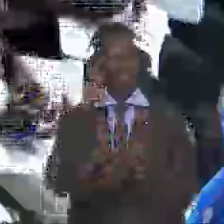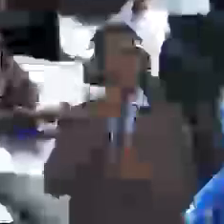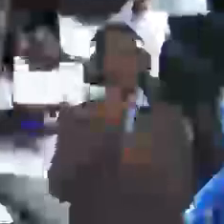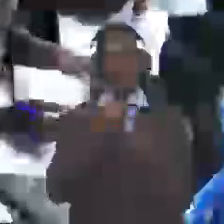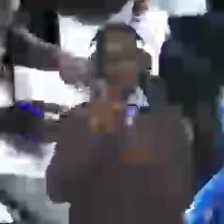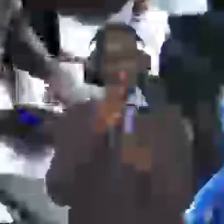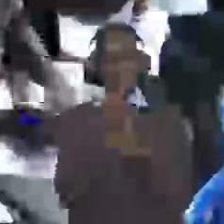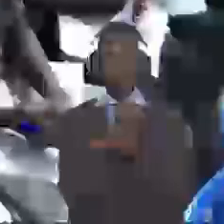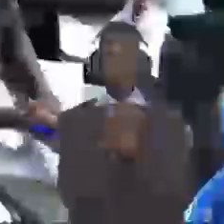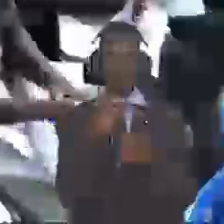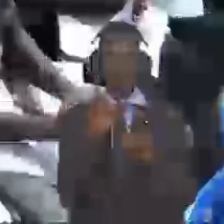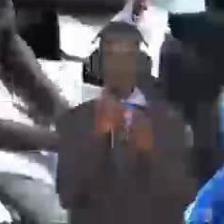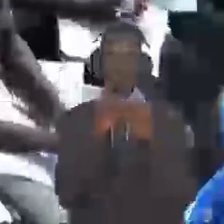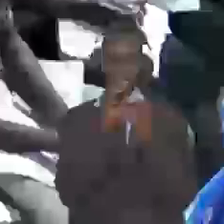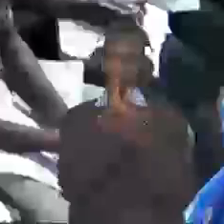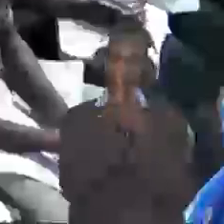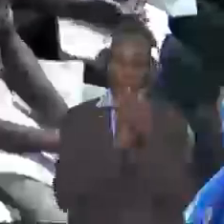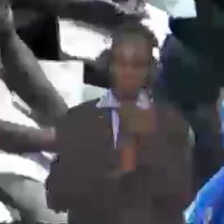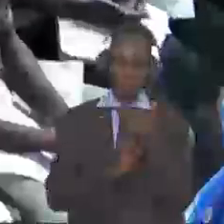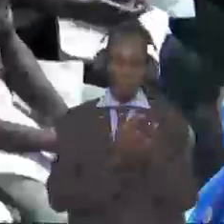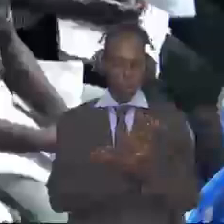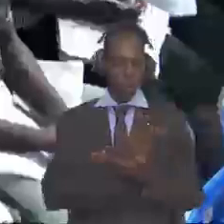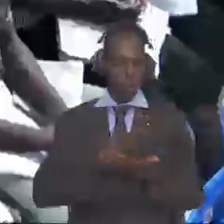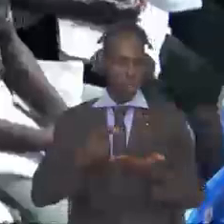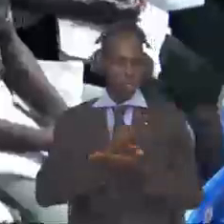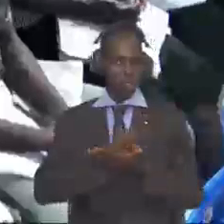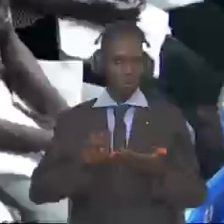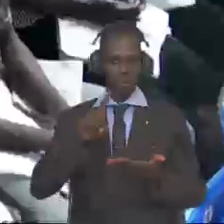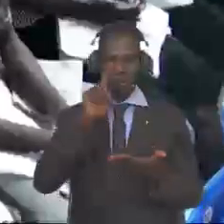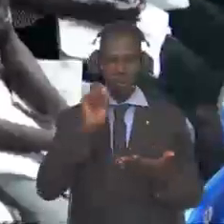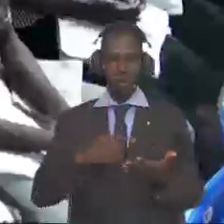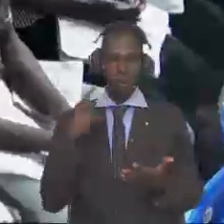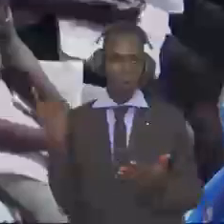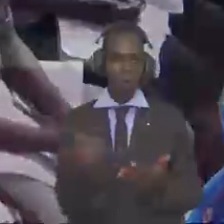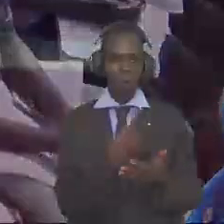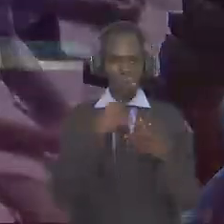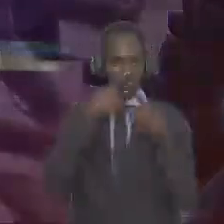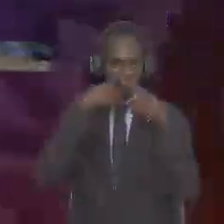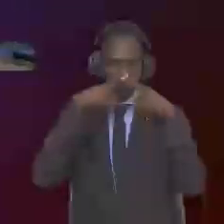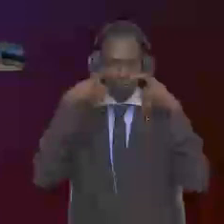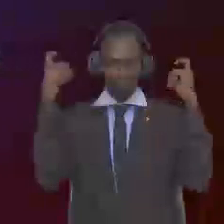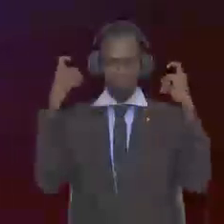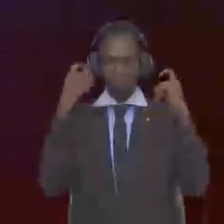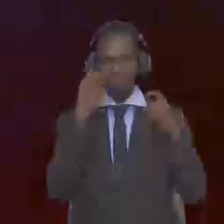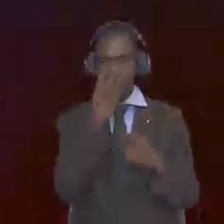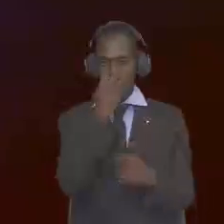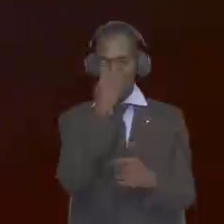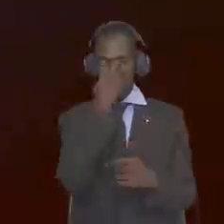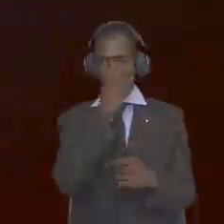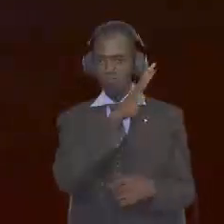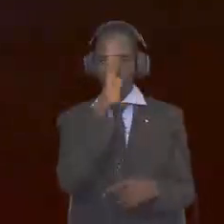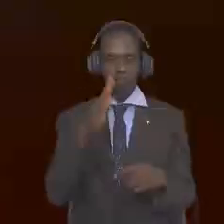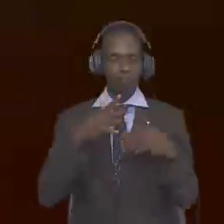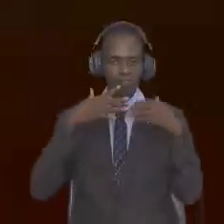are sanctified, you are holy, you must never smile, you must never laugh, you must never